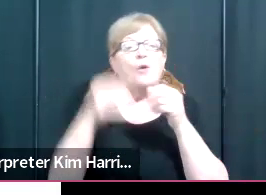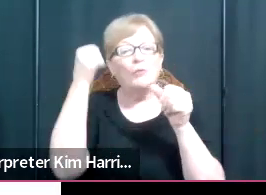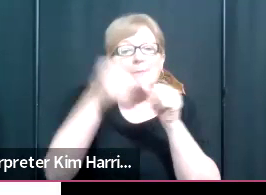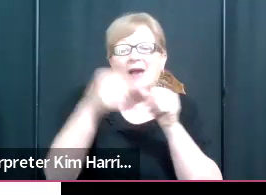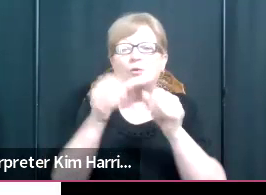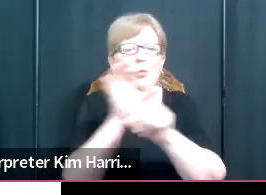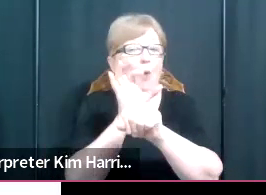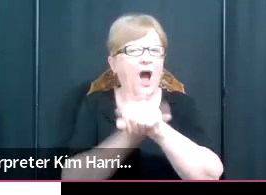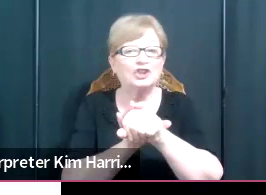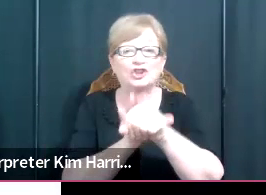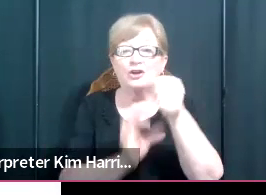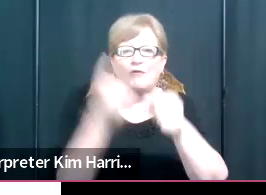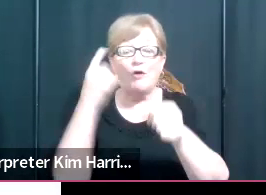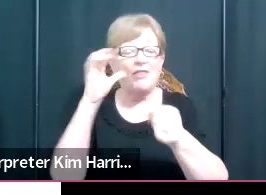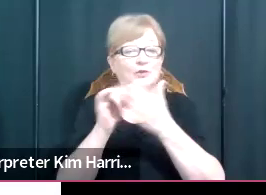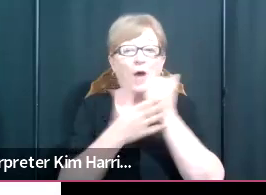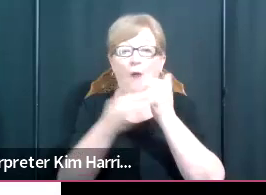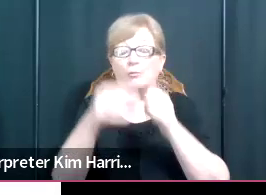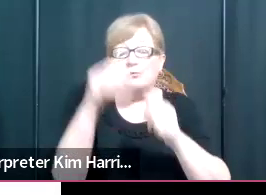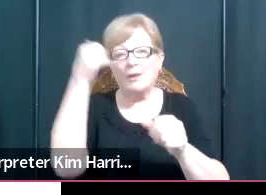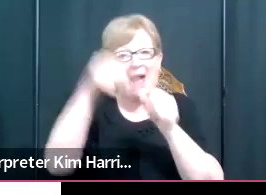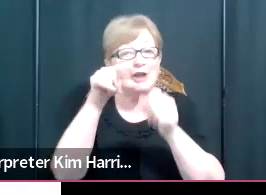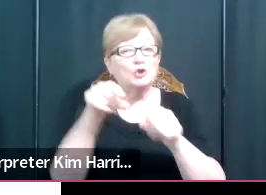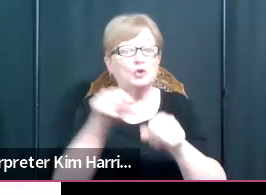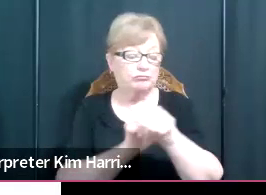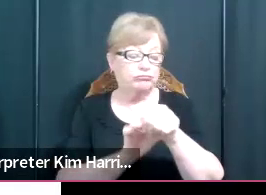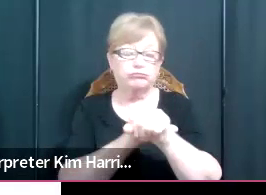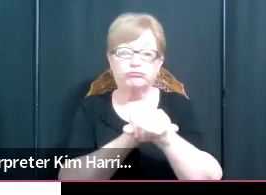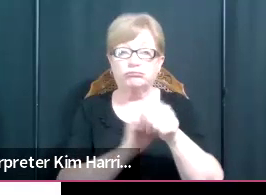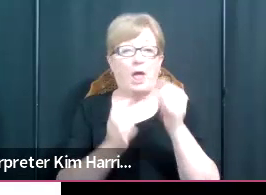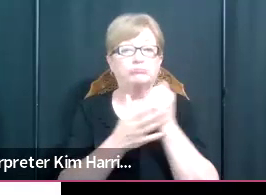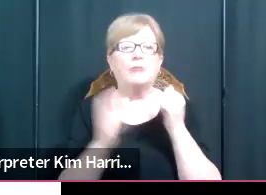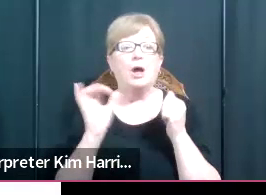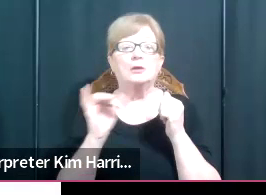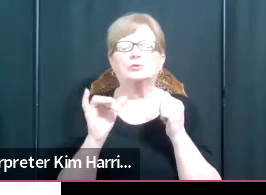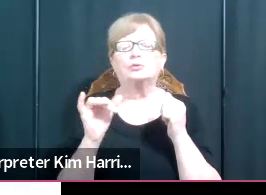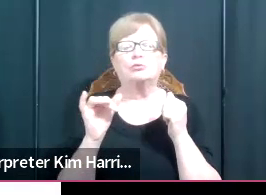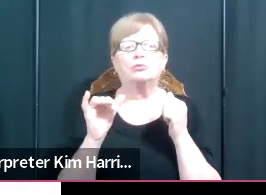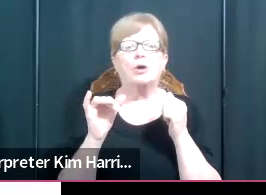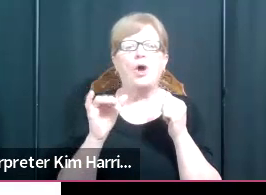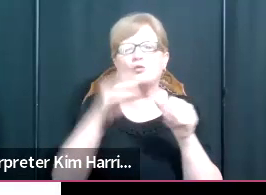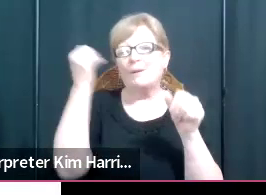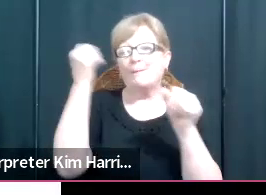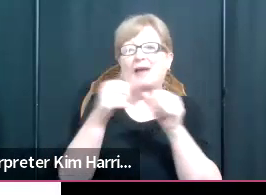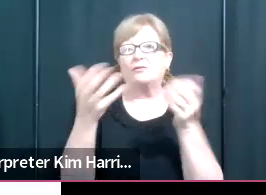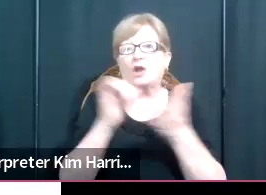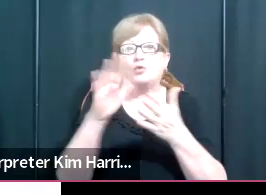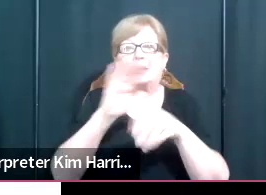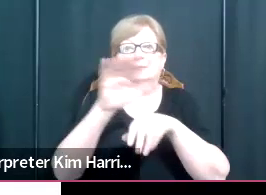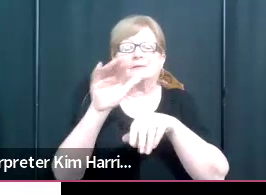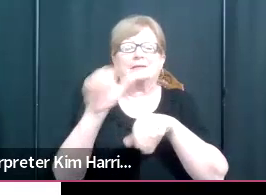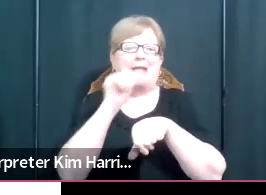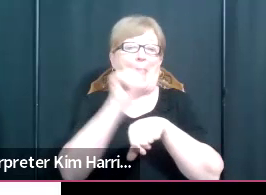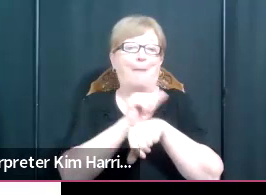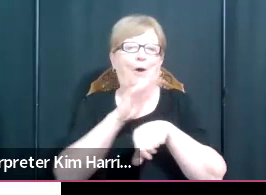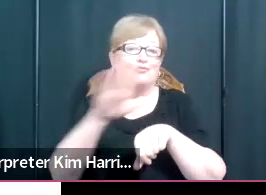that also, that can be helpful. And then also just the reminders that you can set on your phone